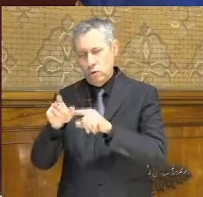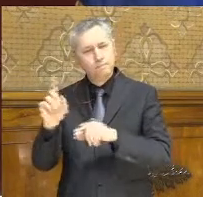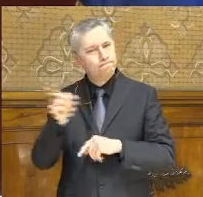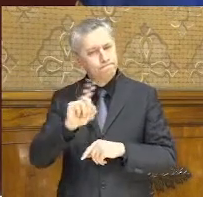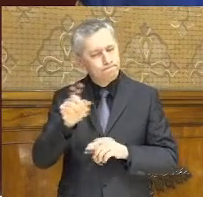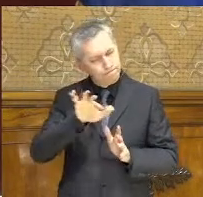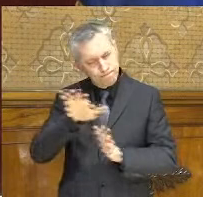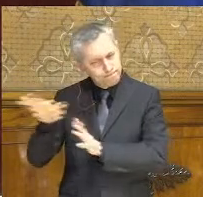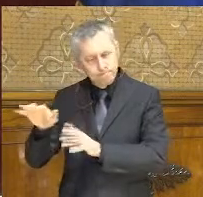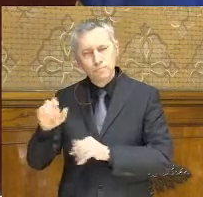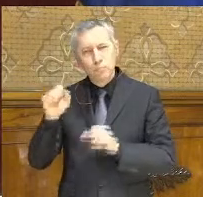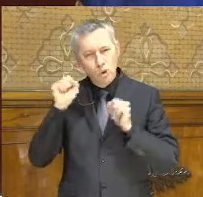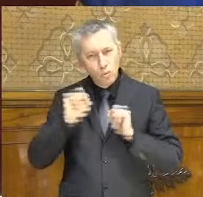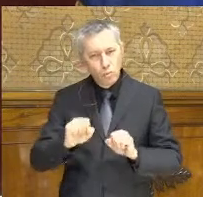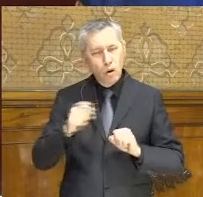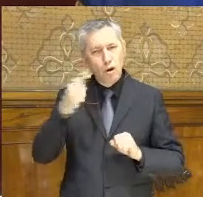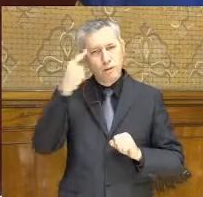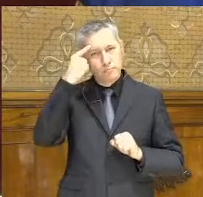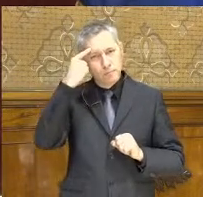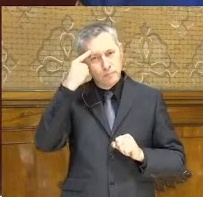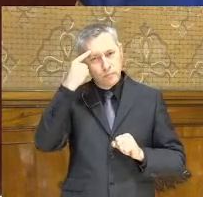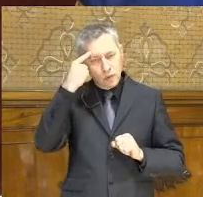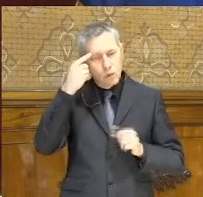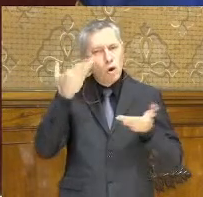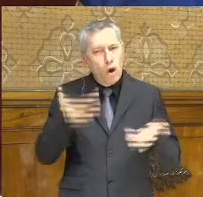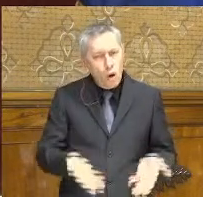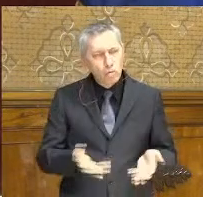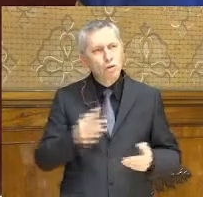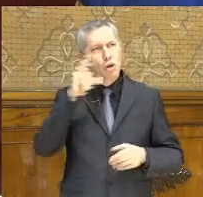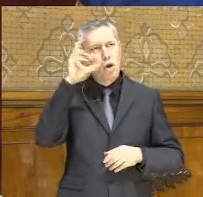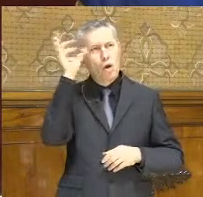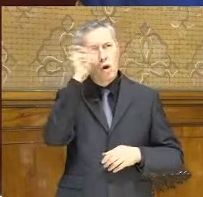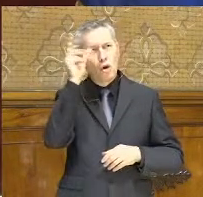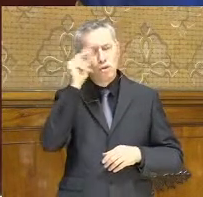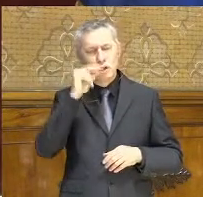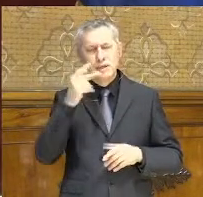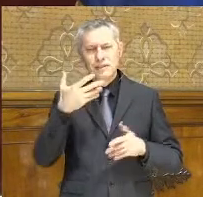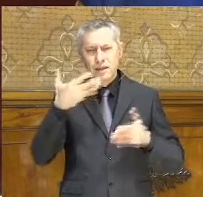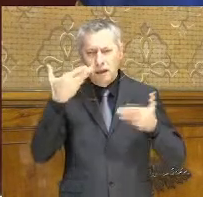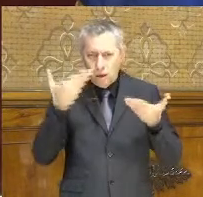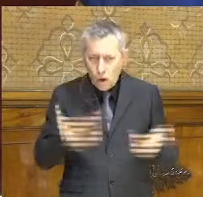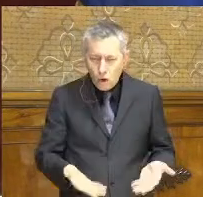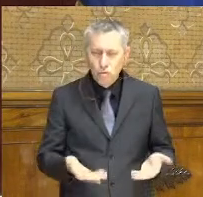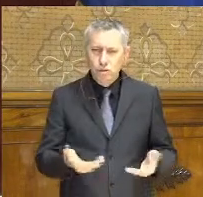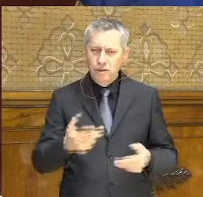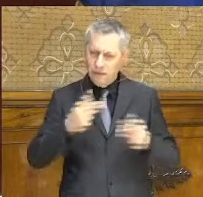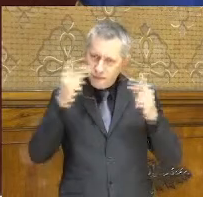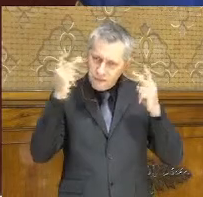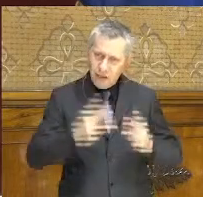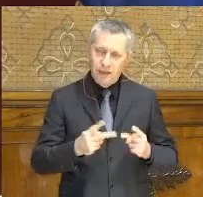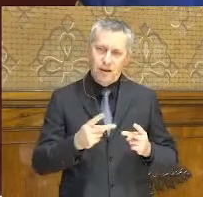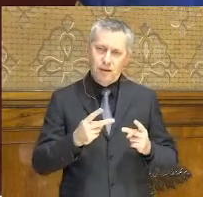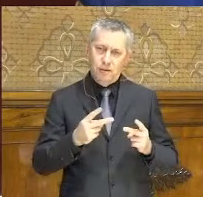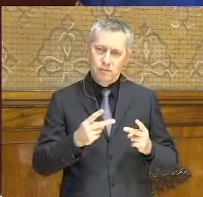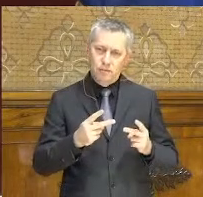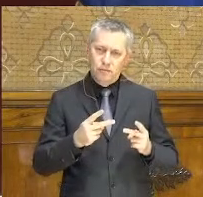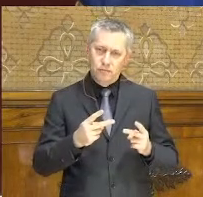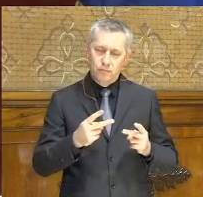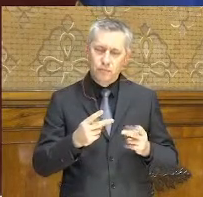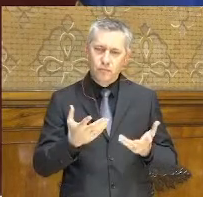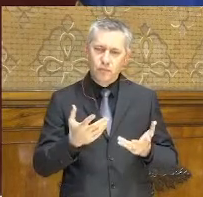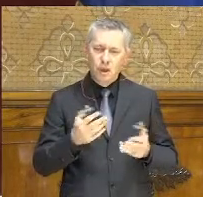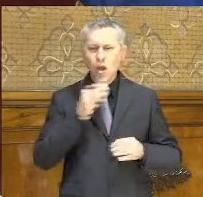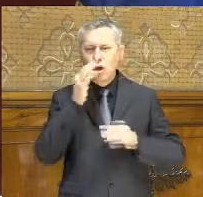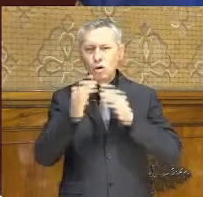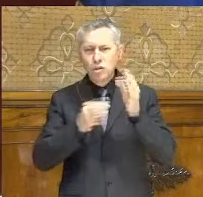called an ontology of the present, an ontology of ourselves. What does it mean to comprehend a